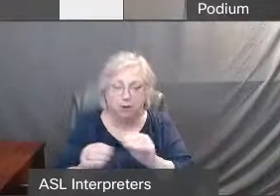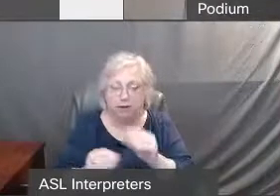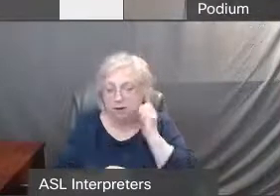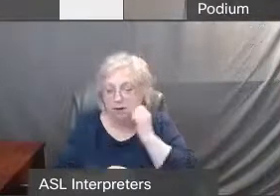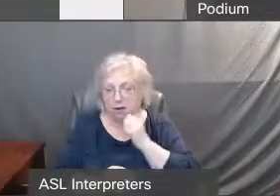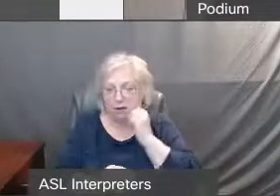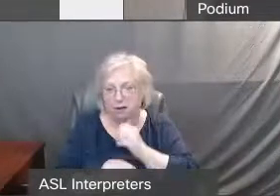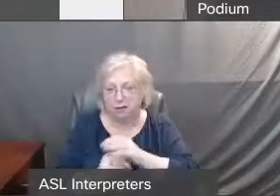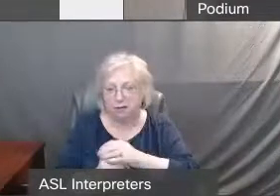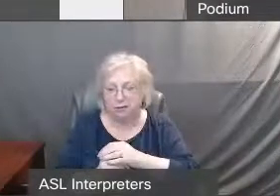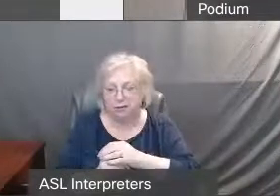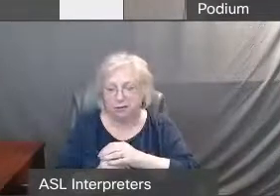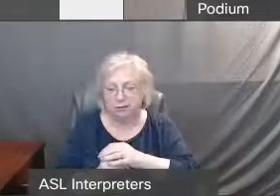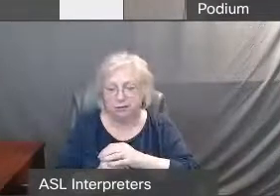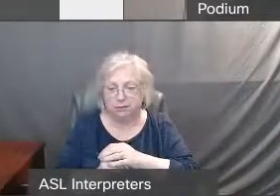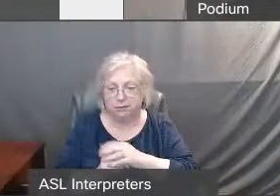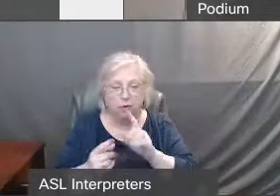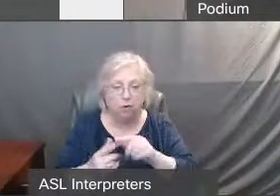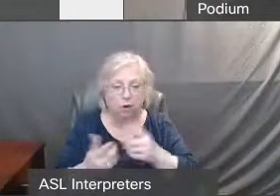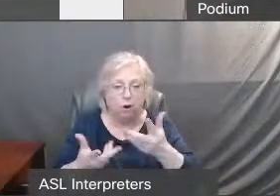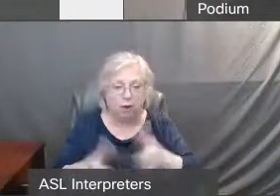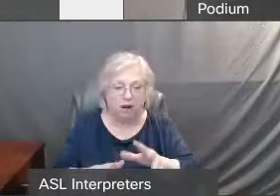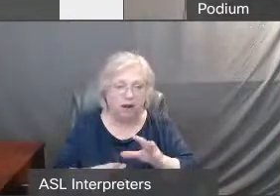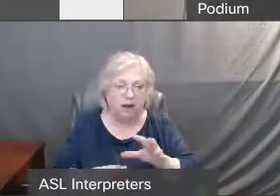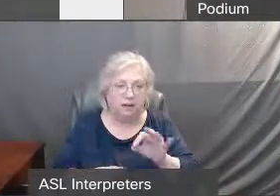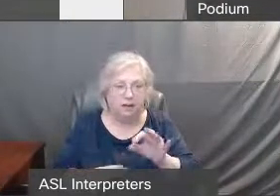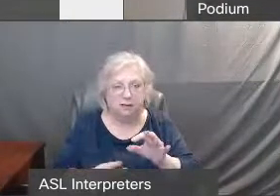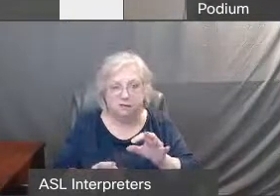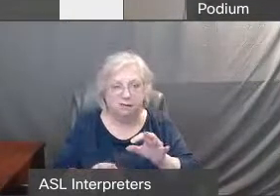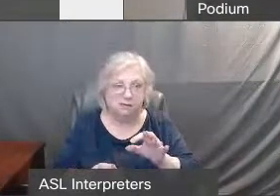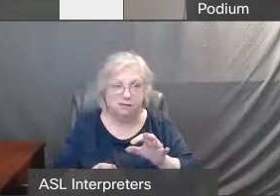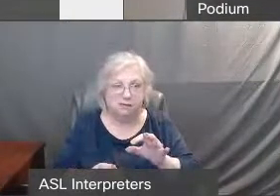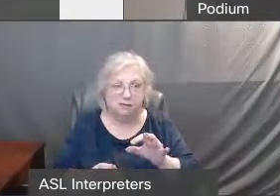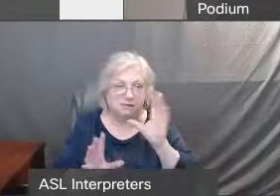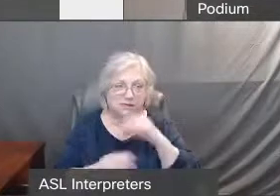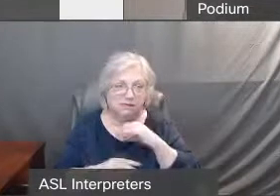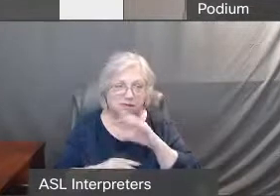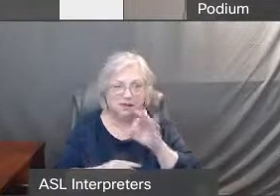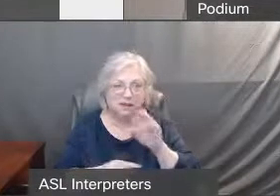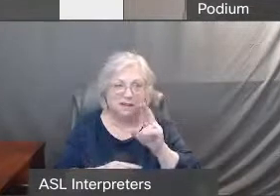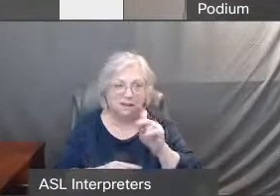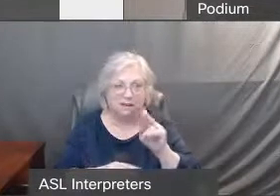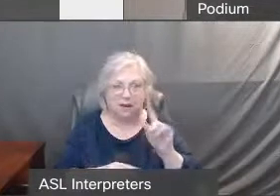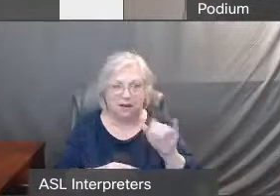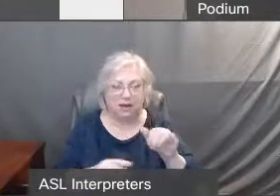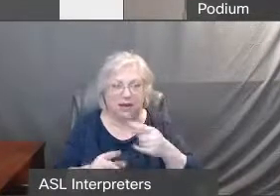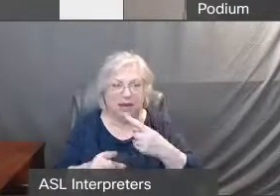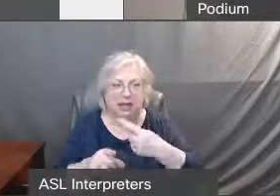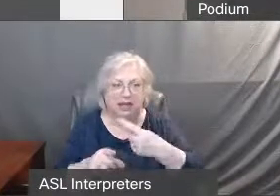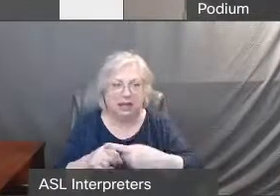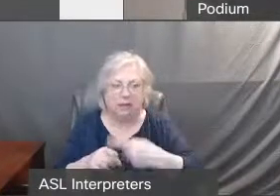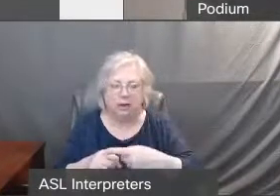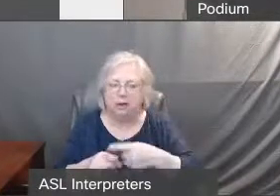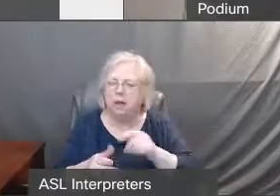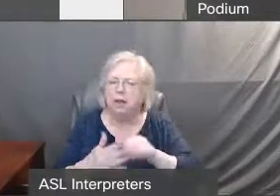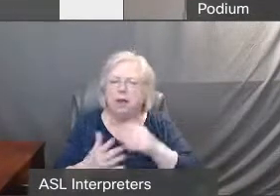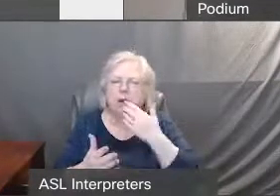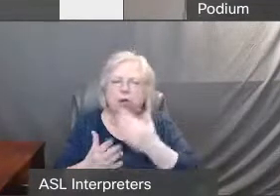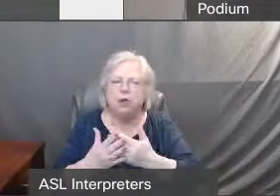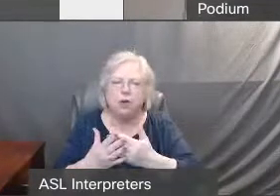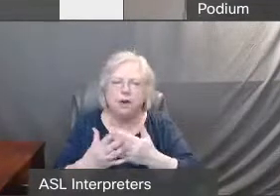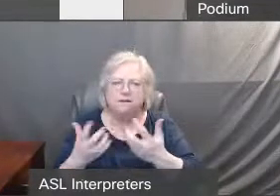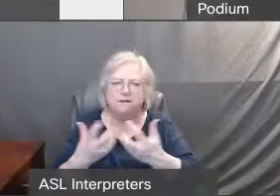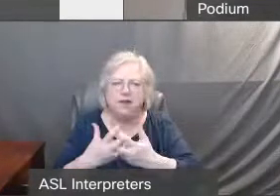basis to an already funky intersection? Is that a good fit for a residential neighborhood who